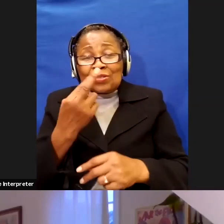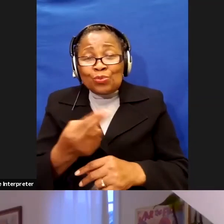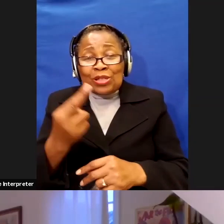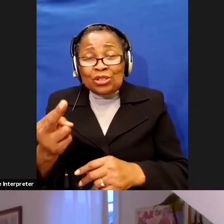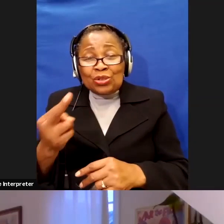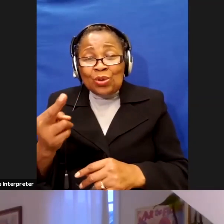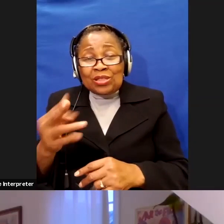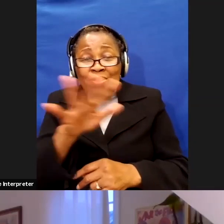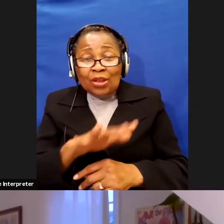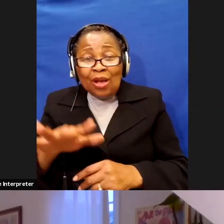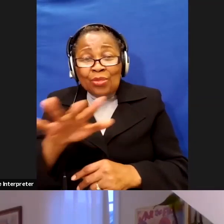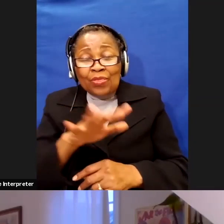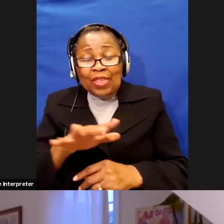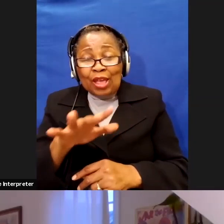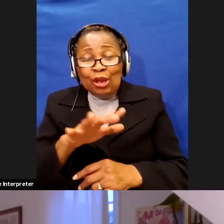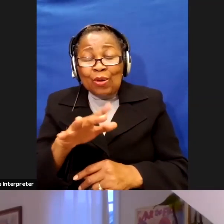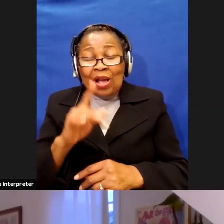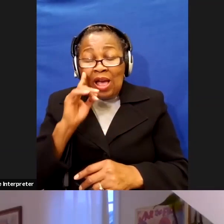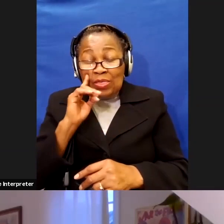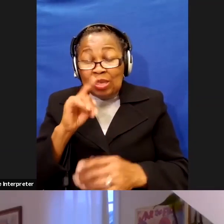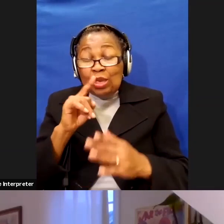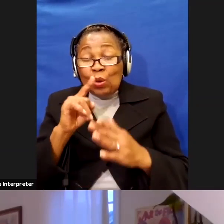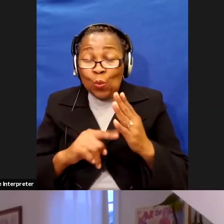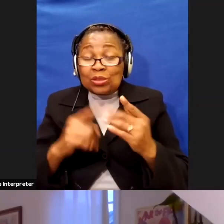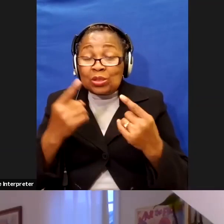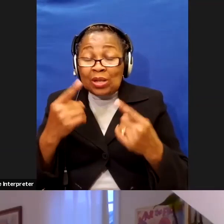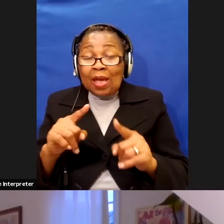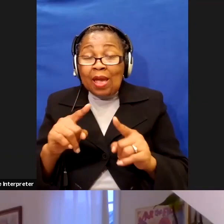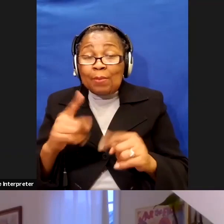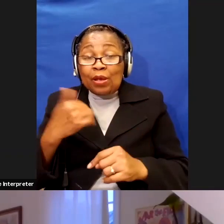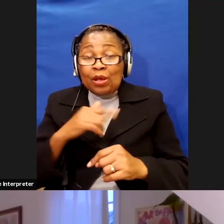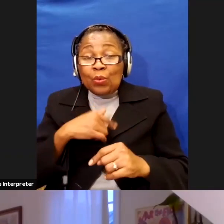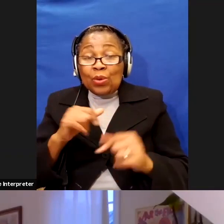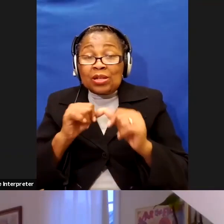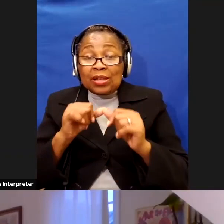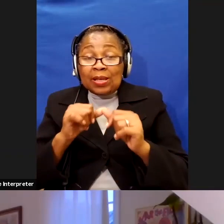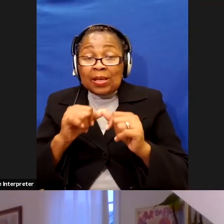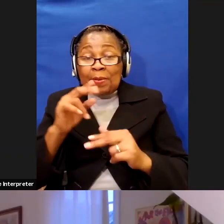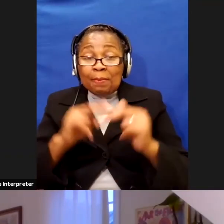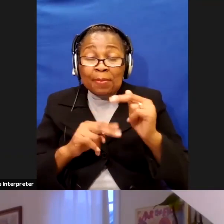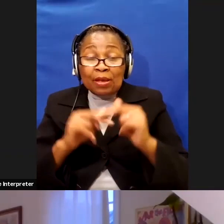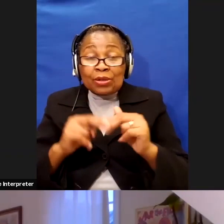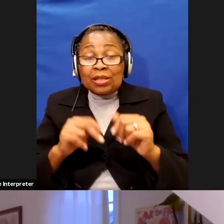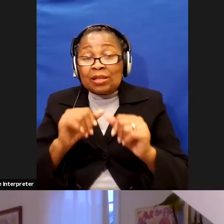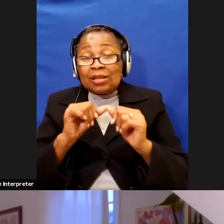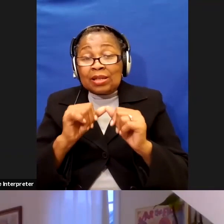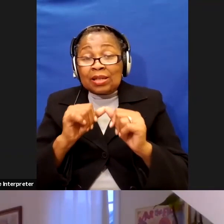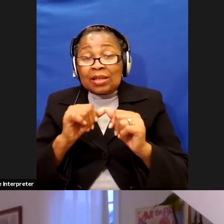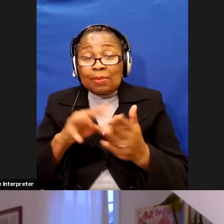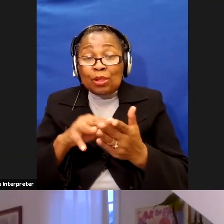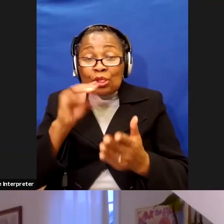out there. I think what this is going to do is we're going to just keep building networks. We're going to keep learning from each other, with each